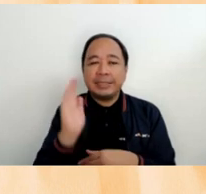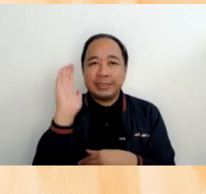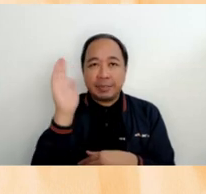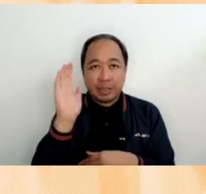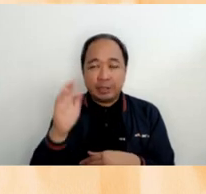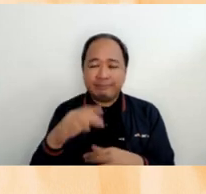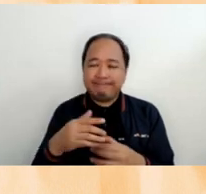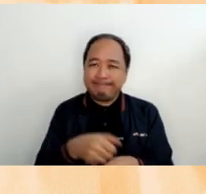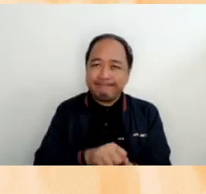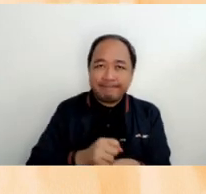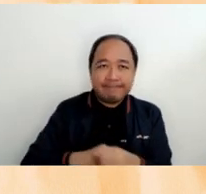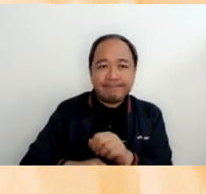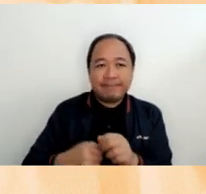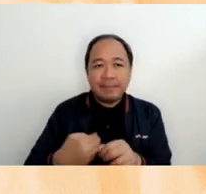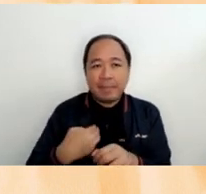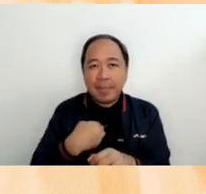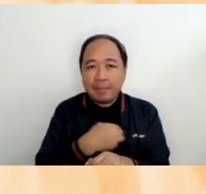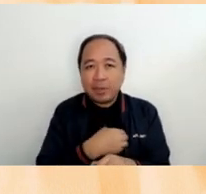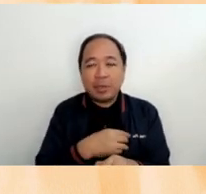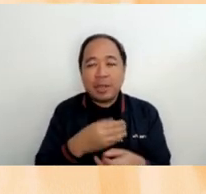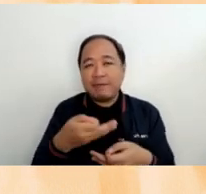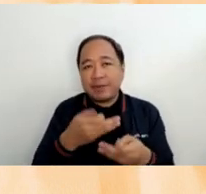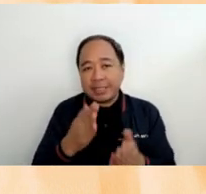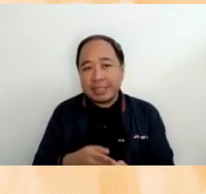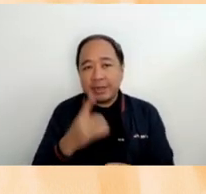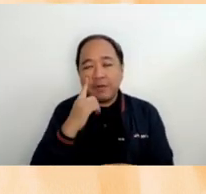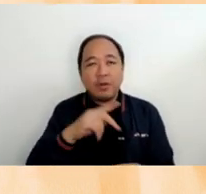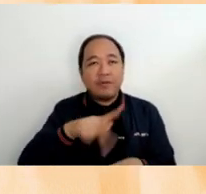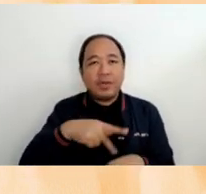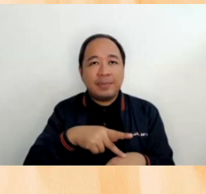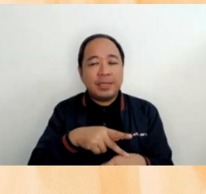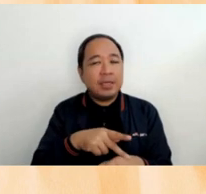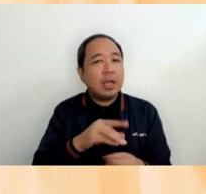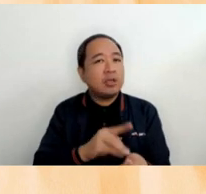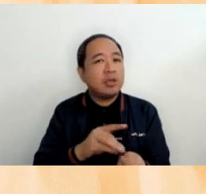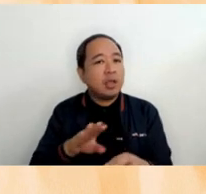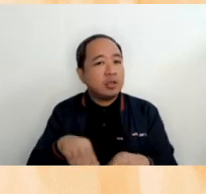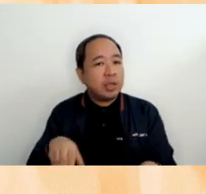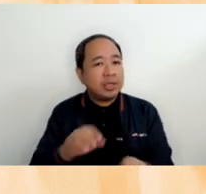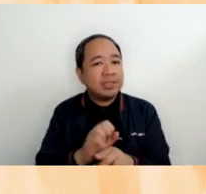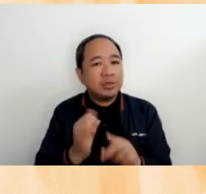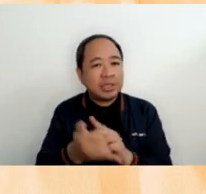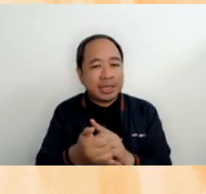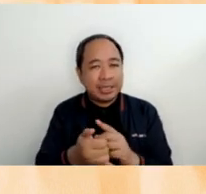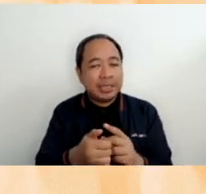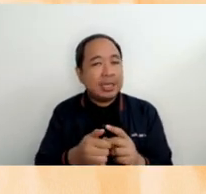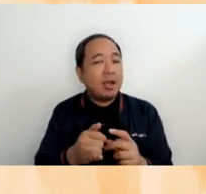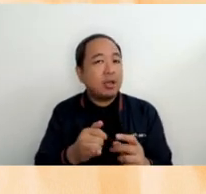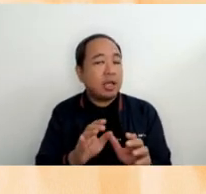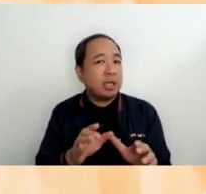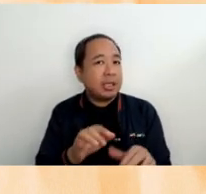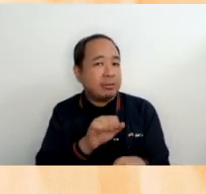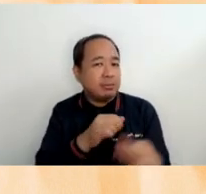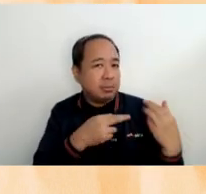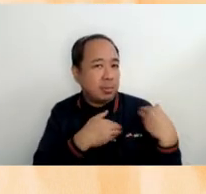member and facilitator of the Philippine Pediatric Society Task Force on Mental Health. And